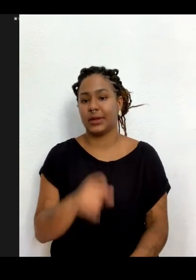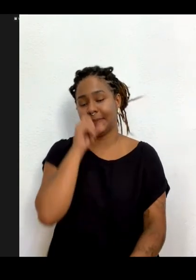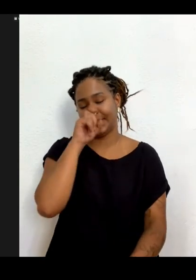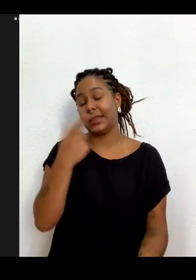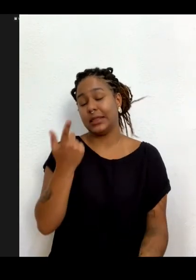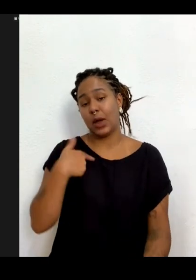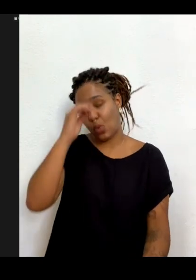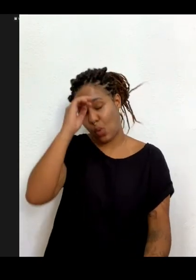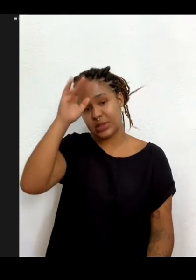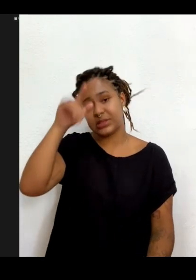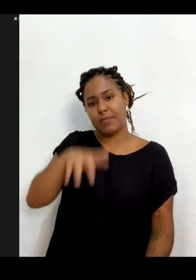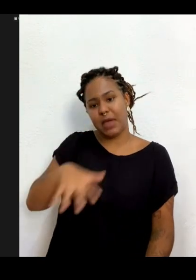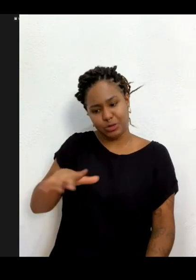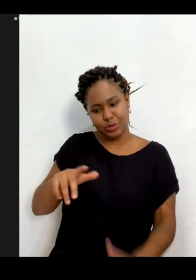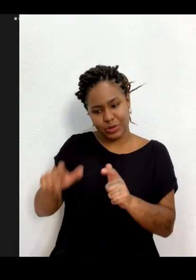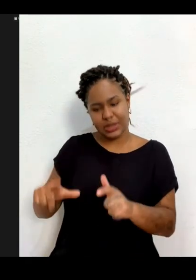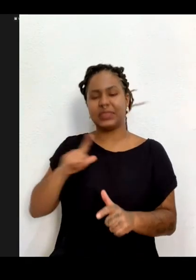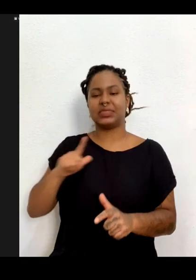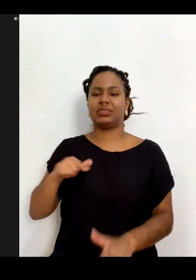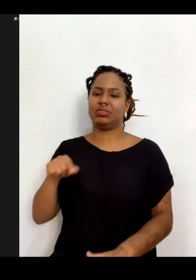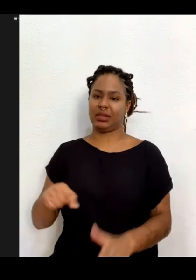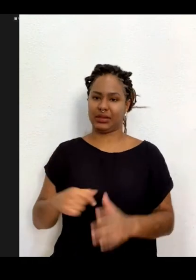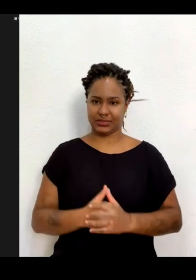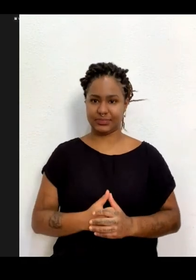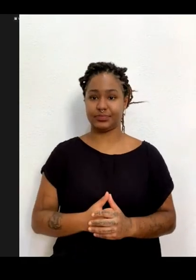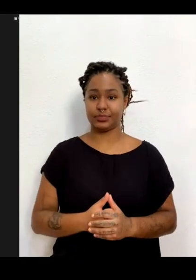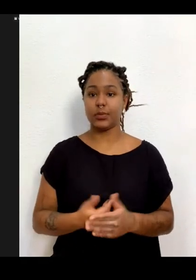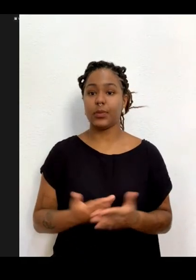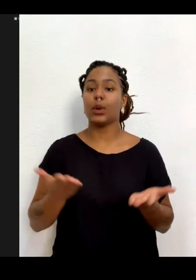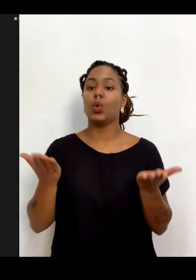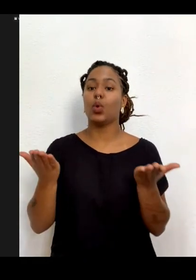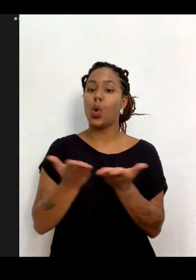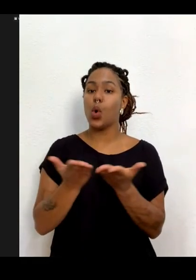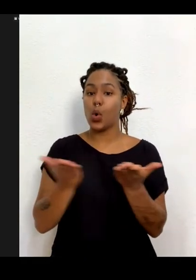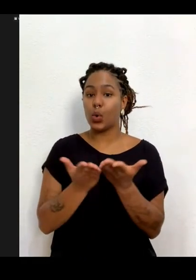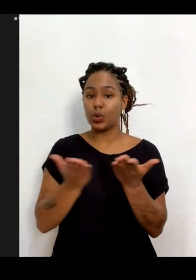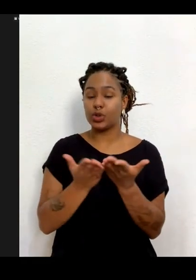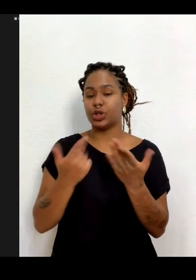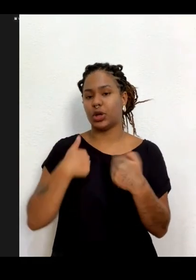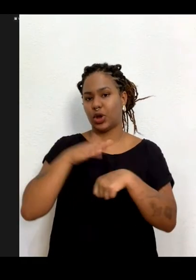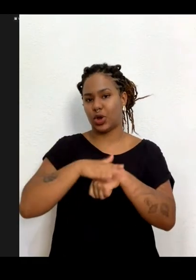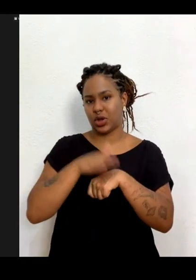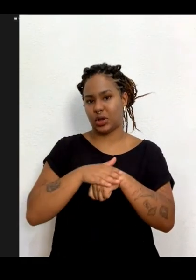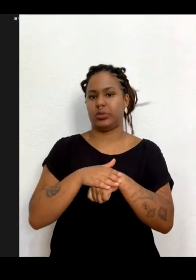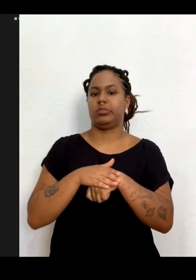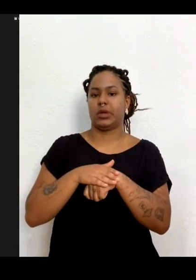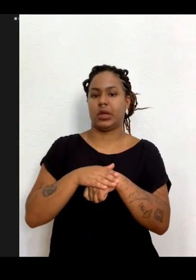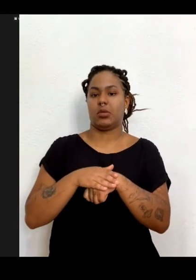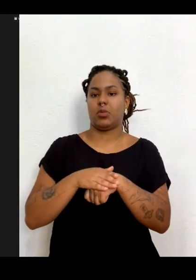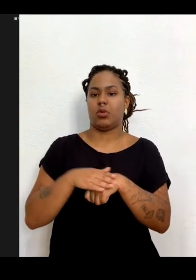a ocean a conference is